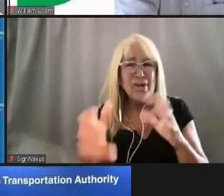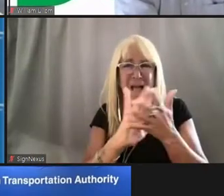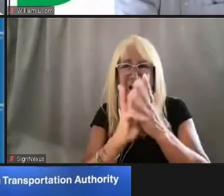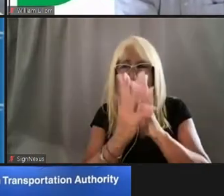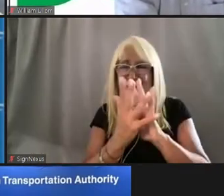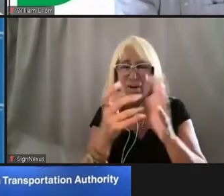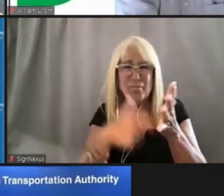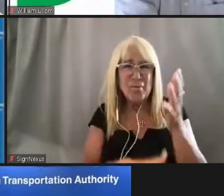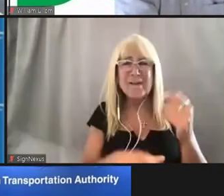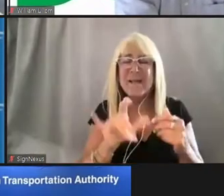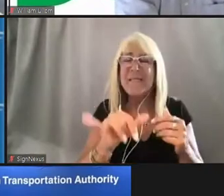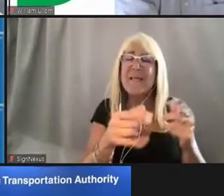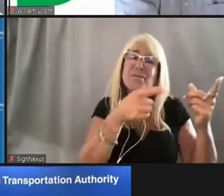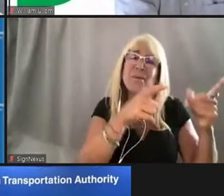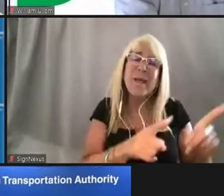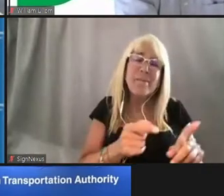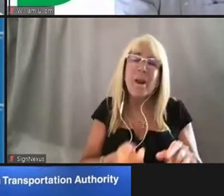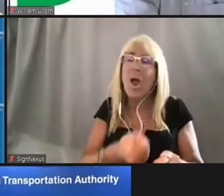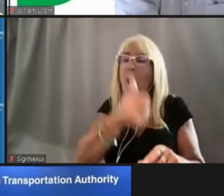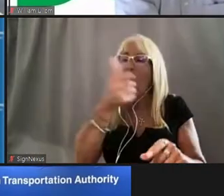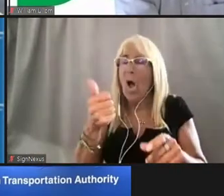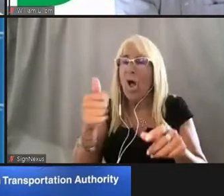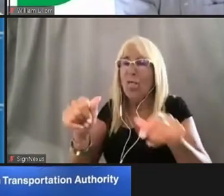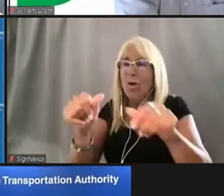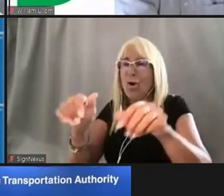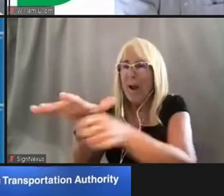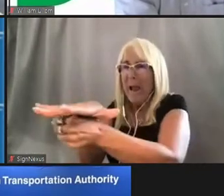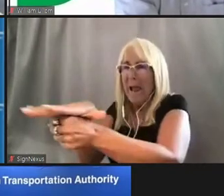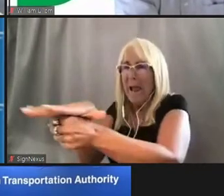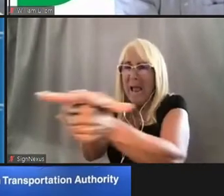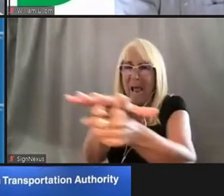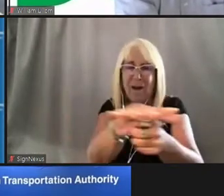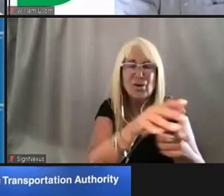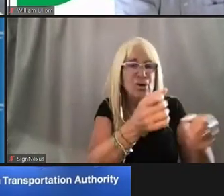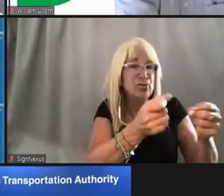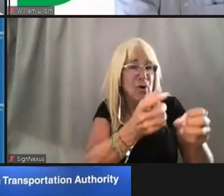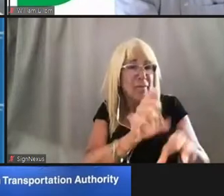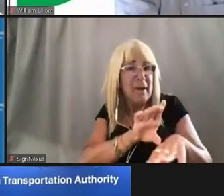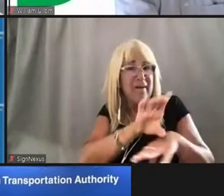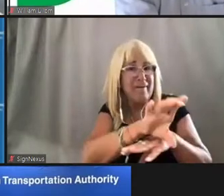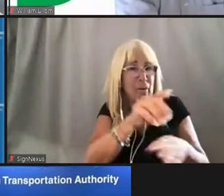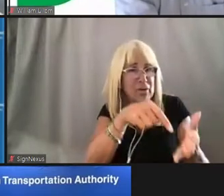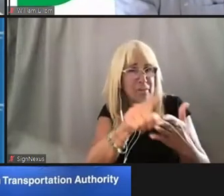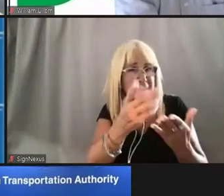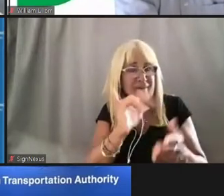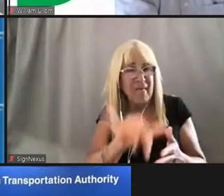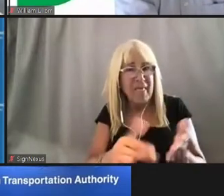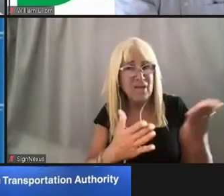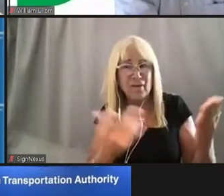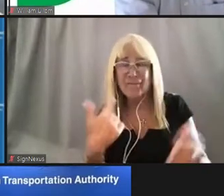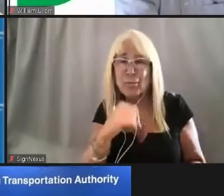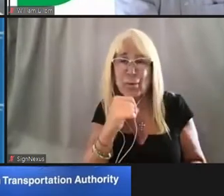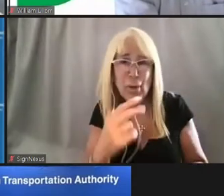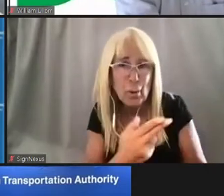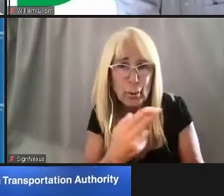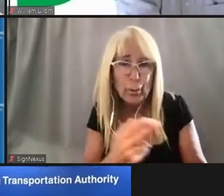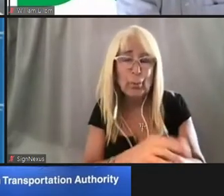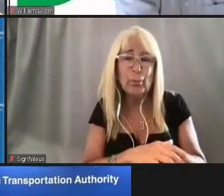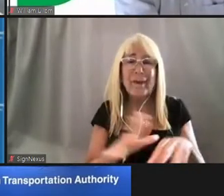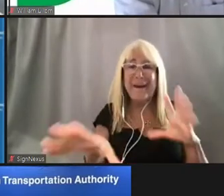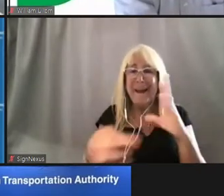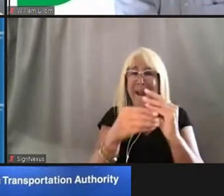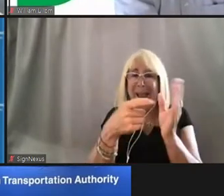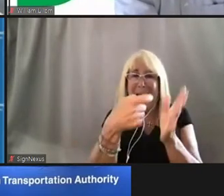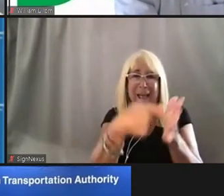what has taken place in other regions and drivers are being forced to pay for a service that for the most part we do not use and add in a toll